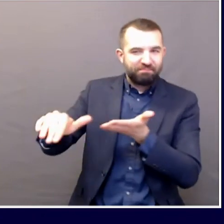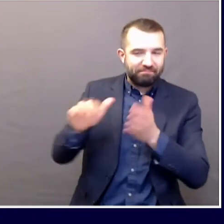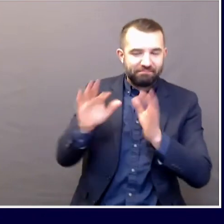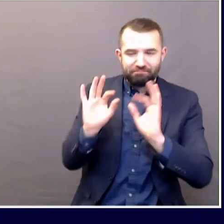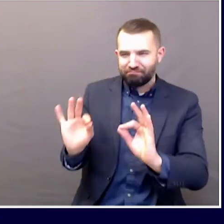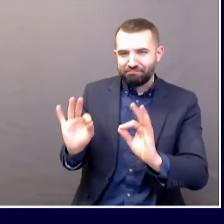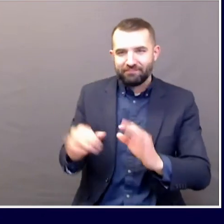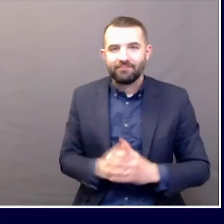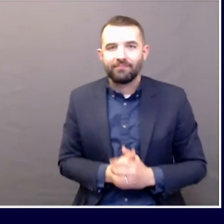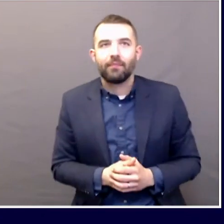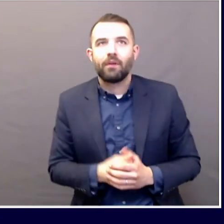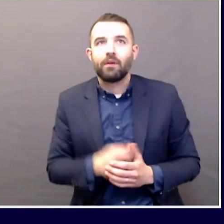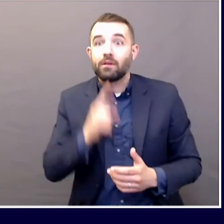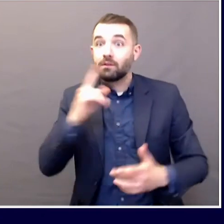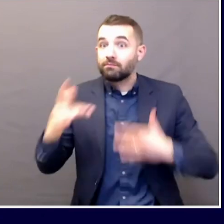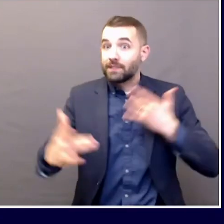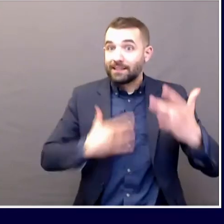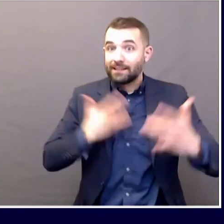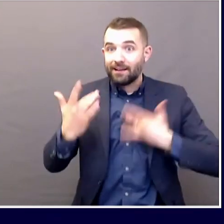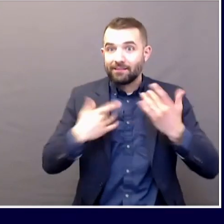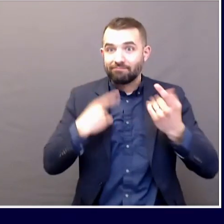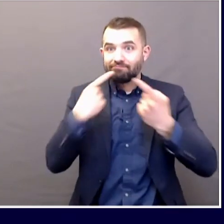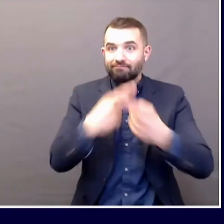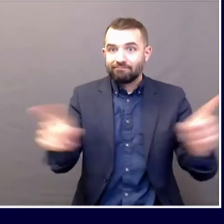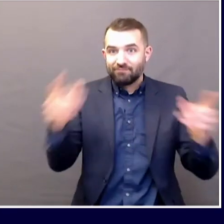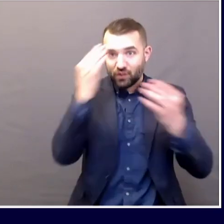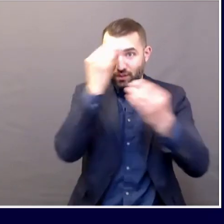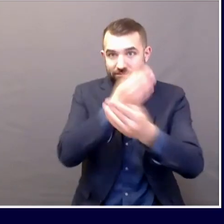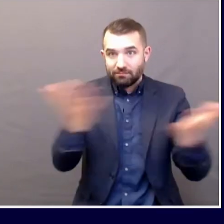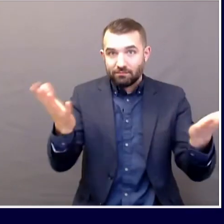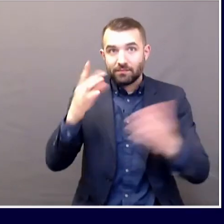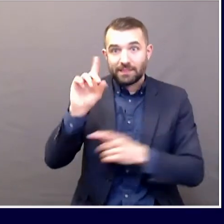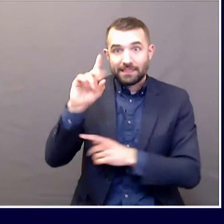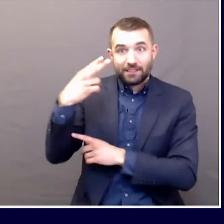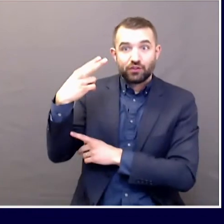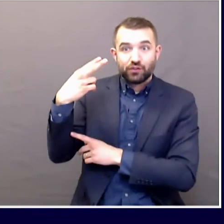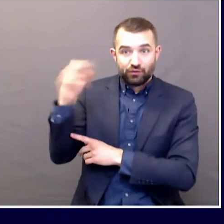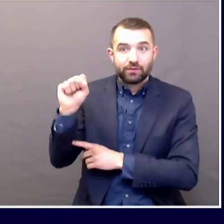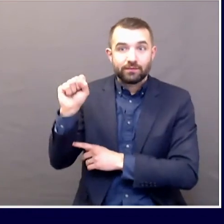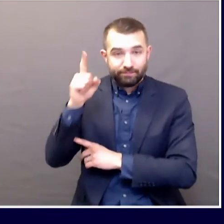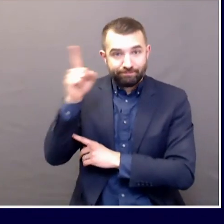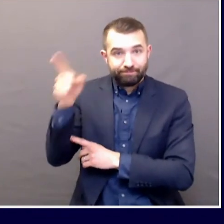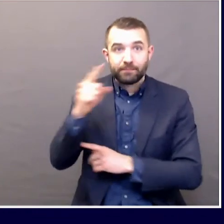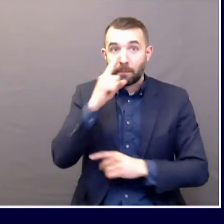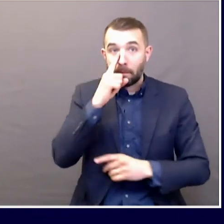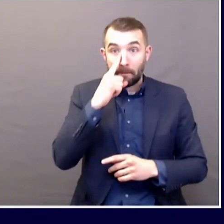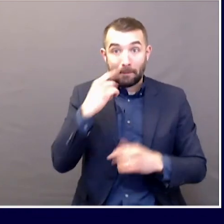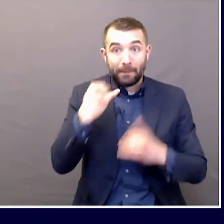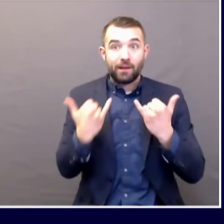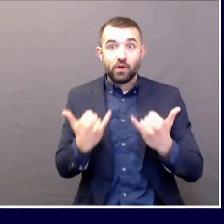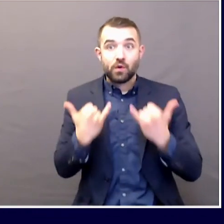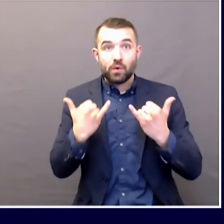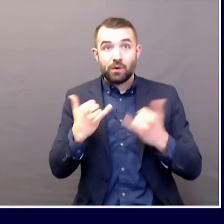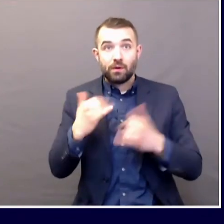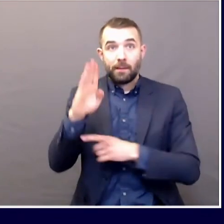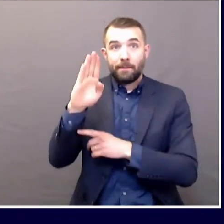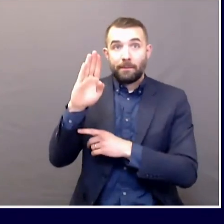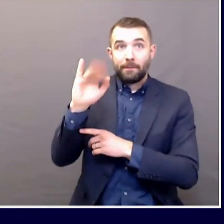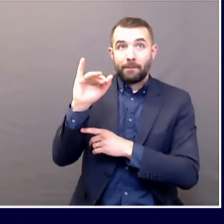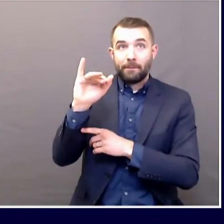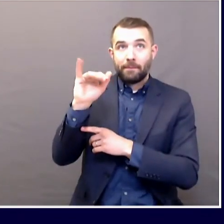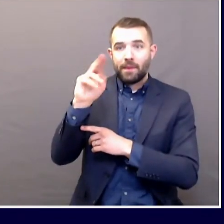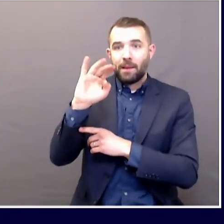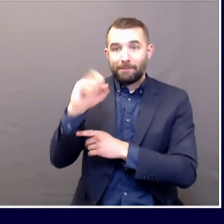that the Maine Department of Health and Human Services is newly offering BinaxNOW COVID-19 rapid antigen